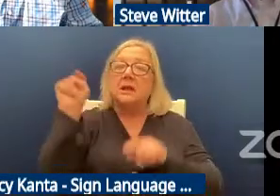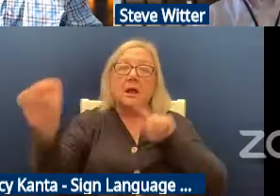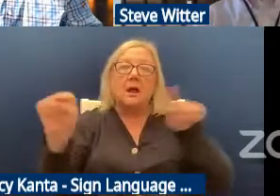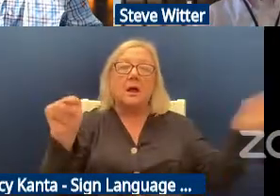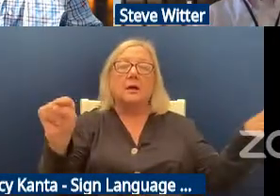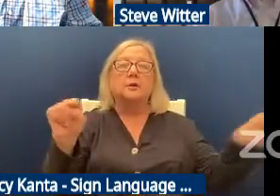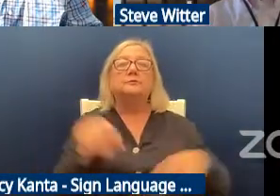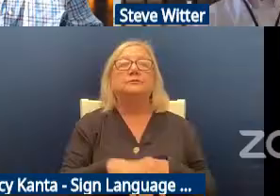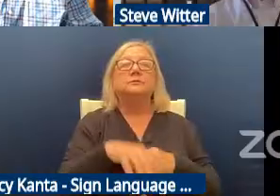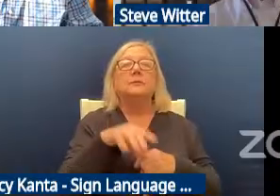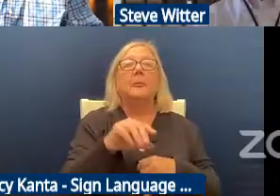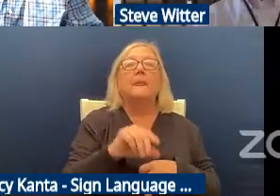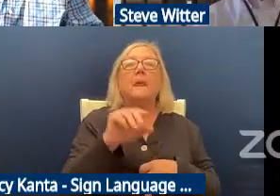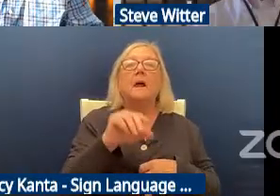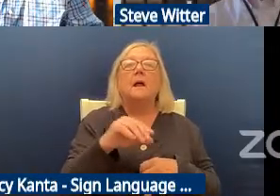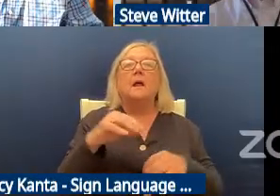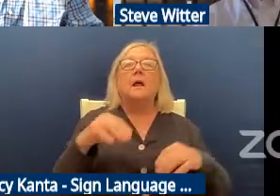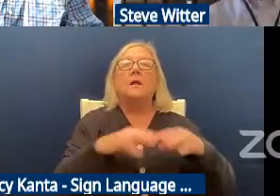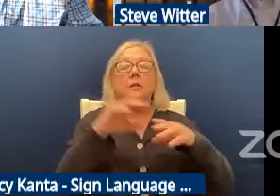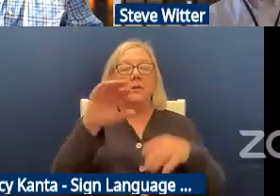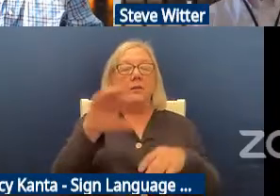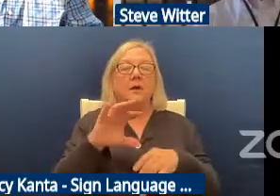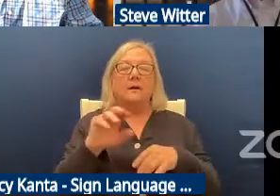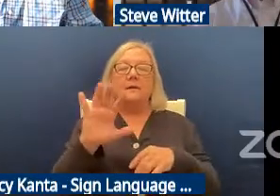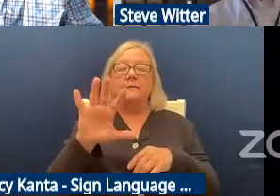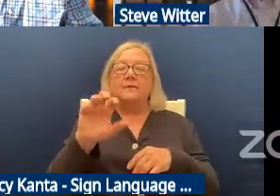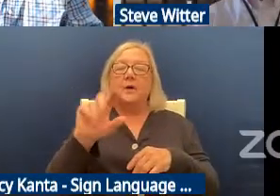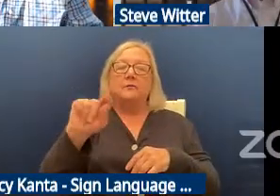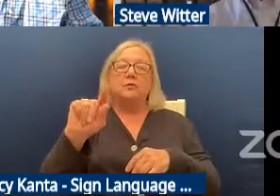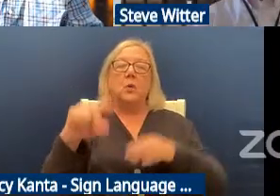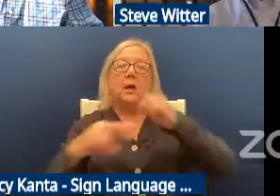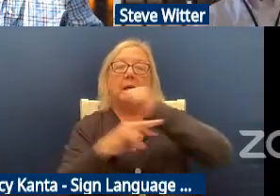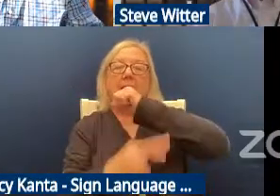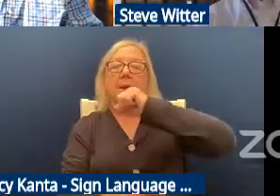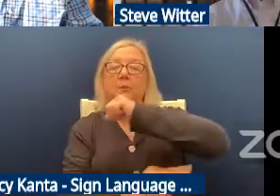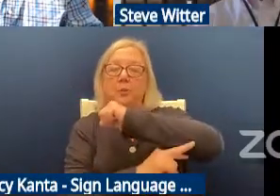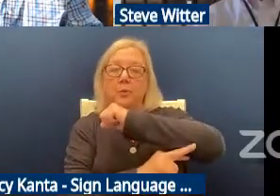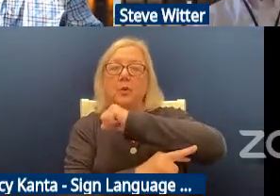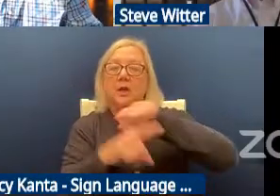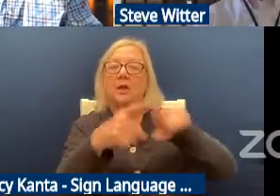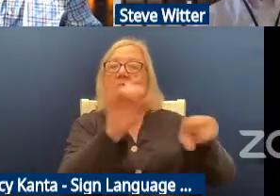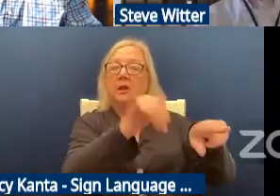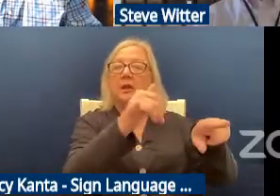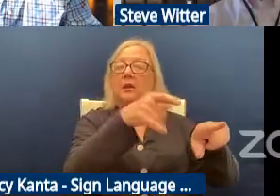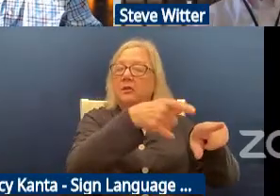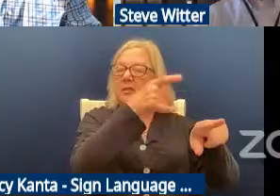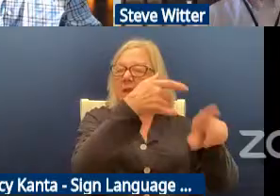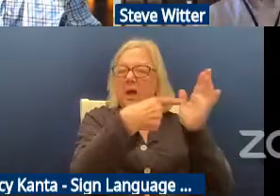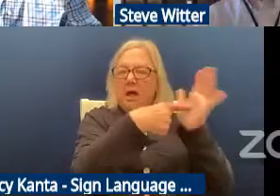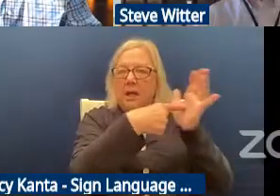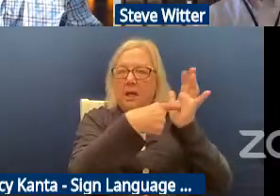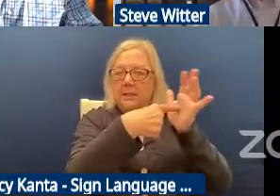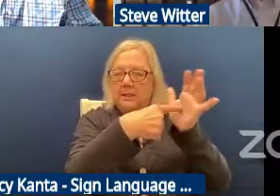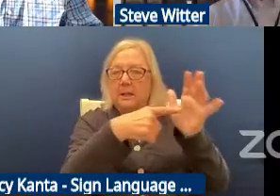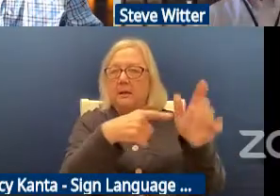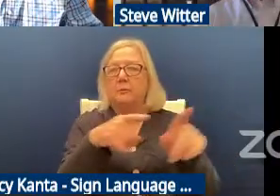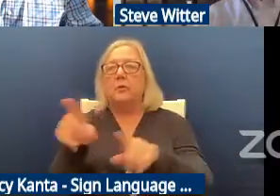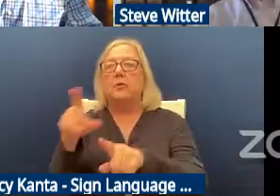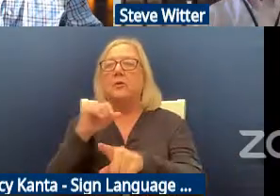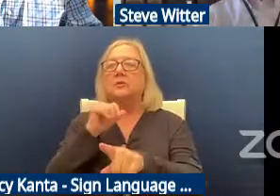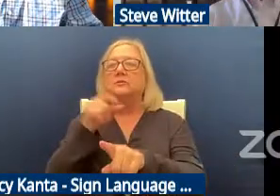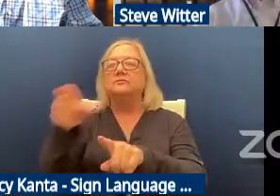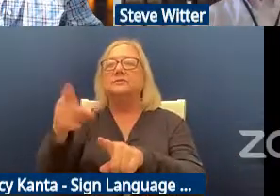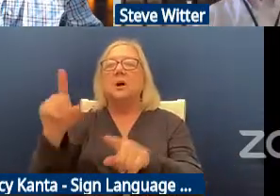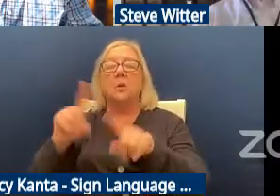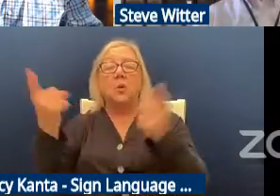bridge, floating bridge, is probably the most active urban environment, not to diminish what's happening on the east side of Lake Washington, but we're